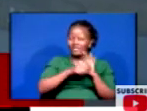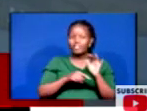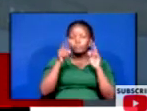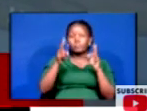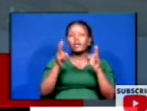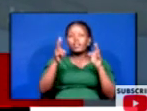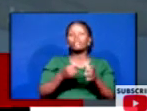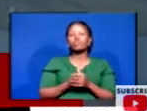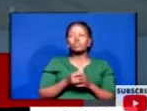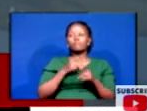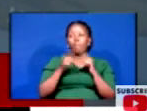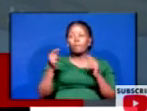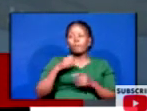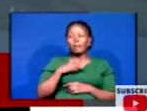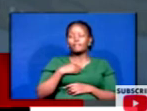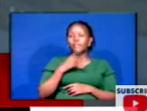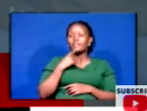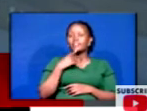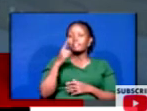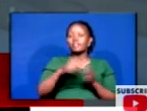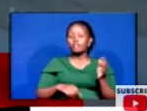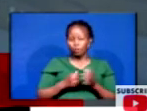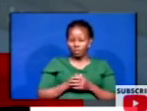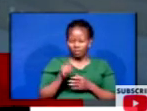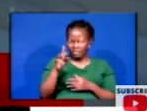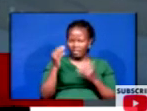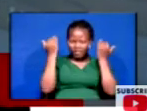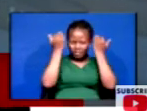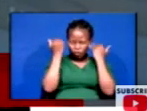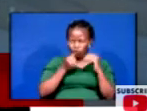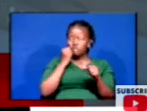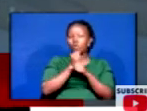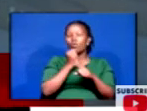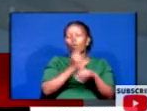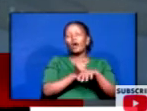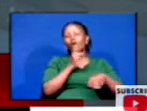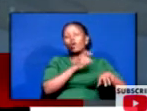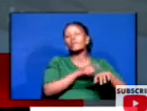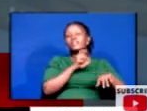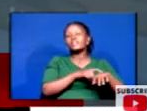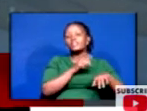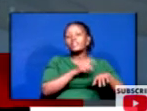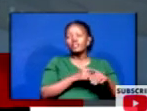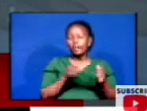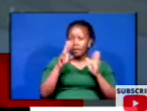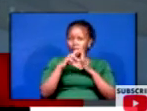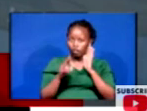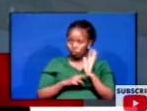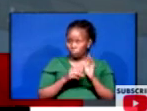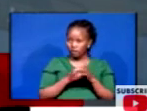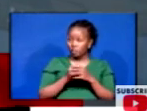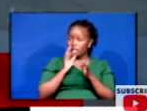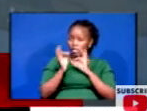said, I think that court operates under very strict timelines and very strict rules. Yeah. And when you look at how that court